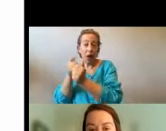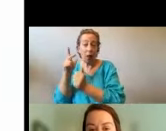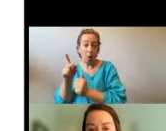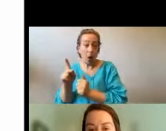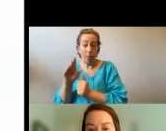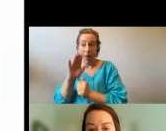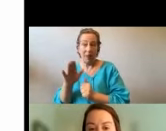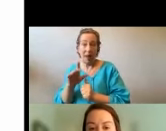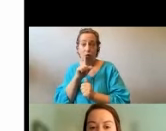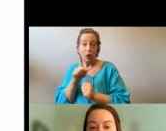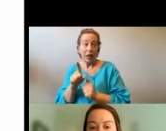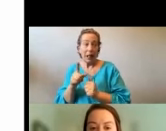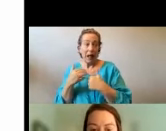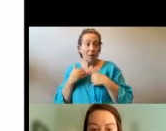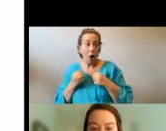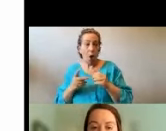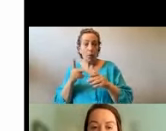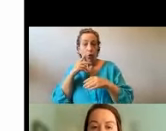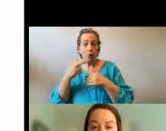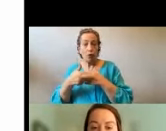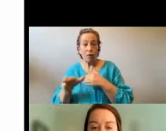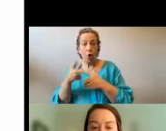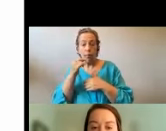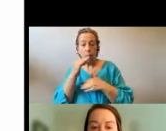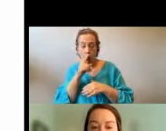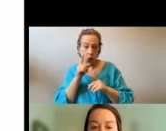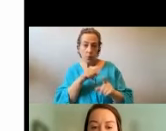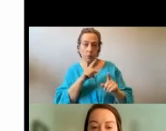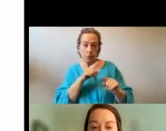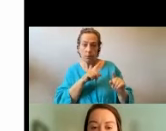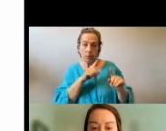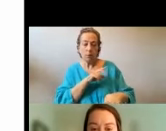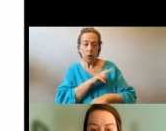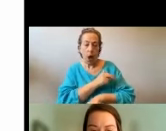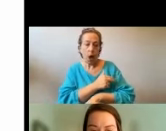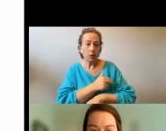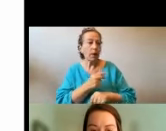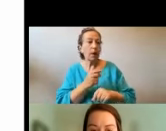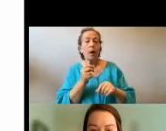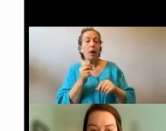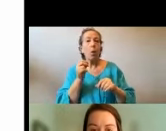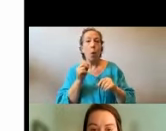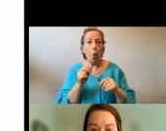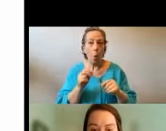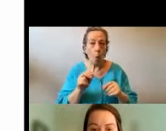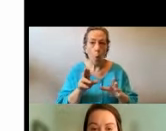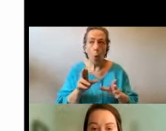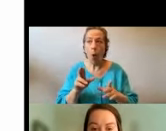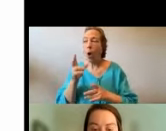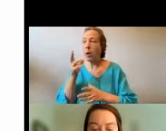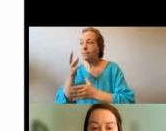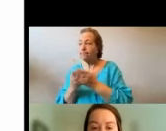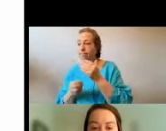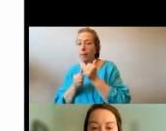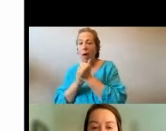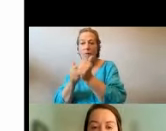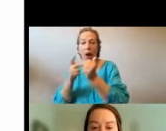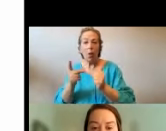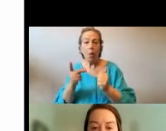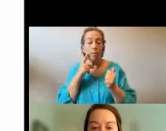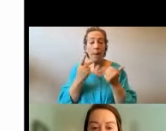MLP referral because they're just always in the hospital. Or patients that are lost to follow up in the outpatient setting for a variety of needs. So